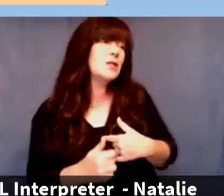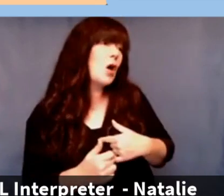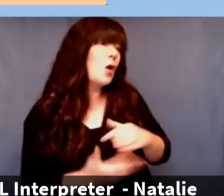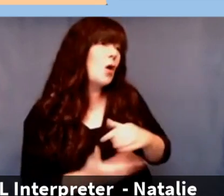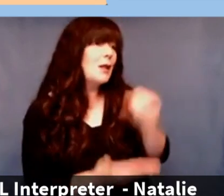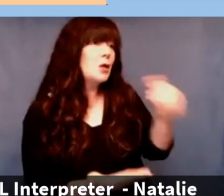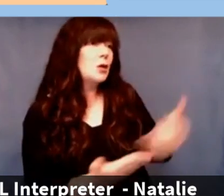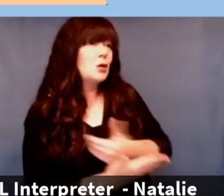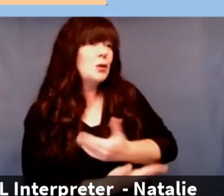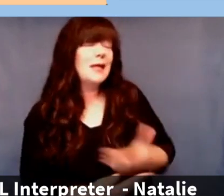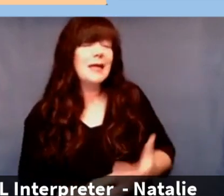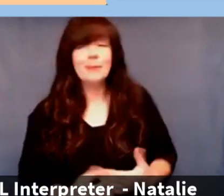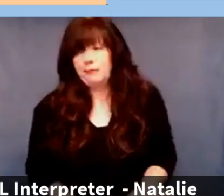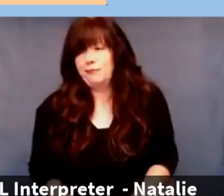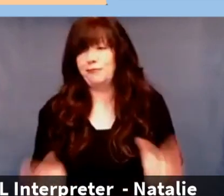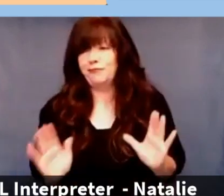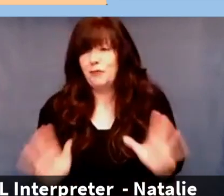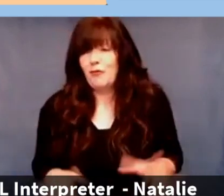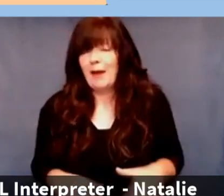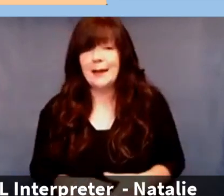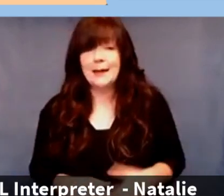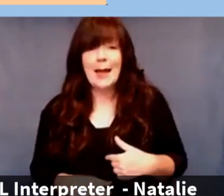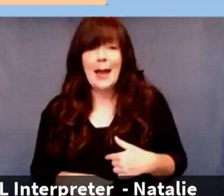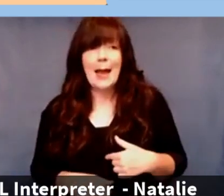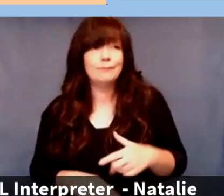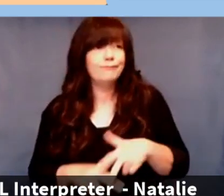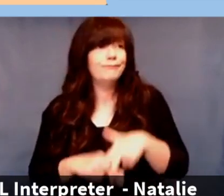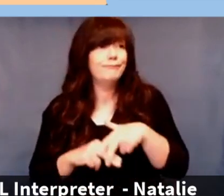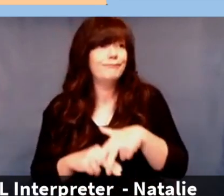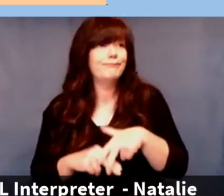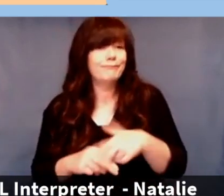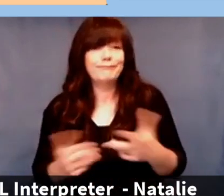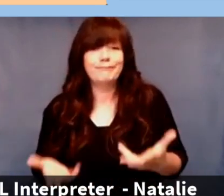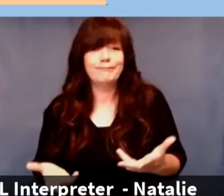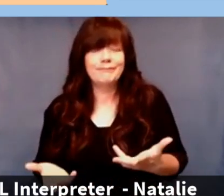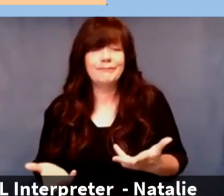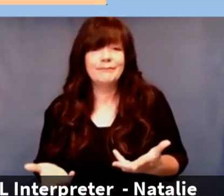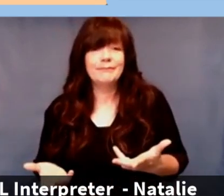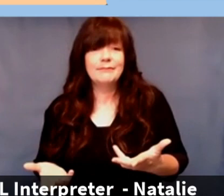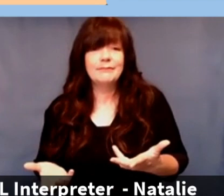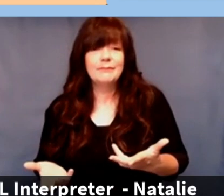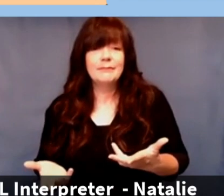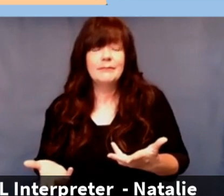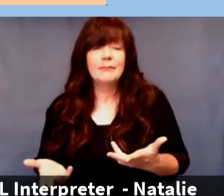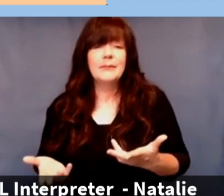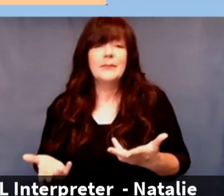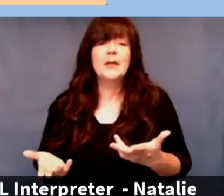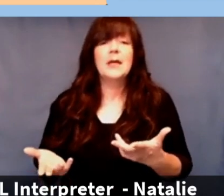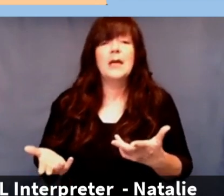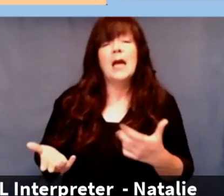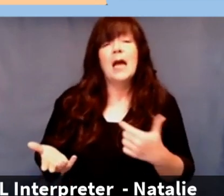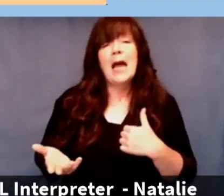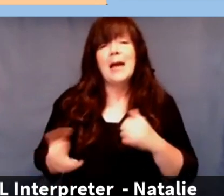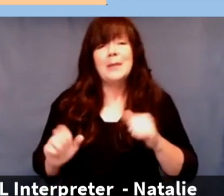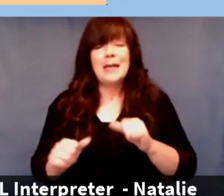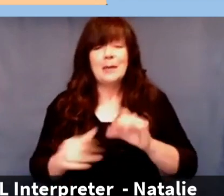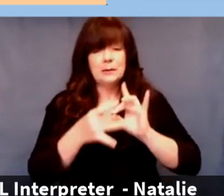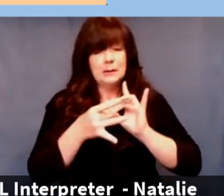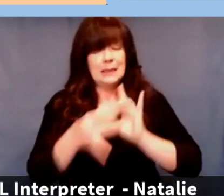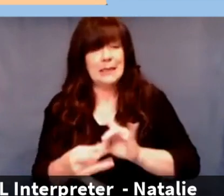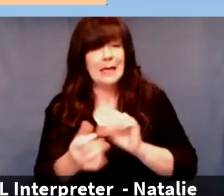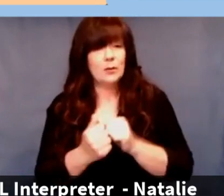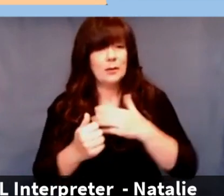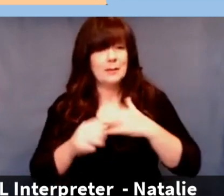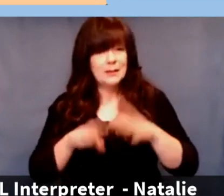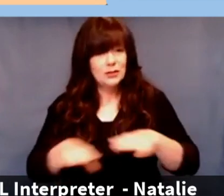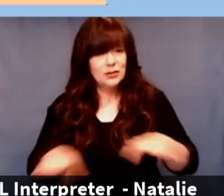that's great. I'm sitting here. No. I've been able to create with my children. I've been able to connect with my children. I've